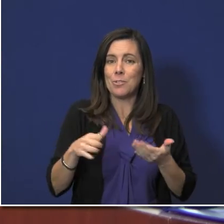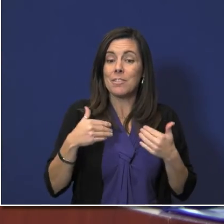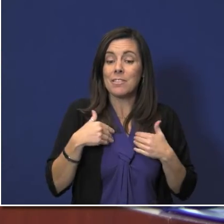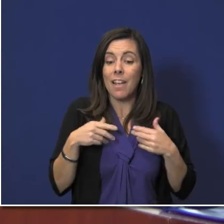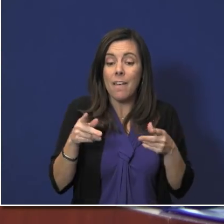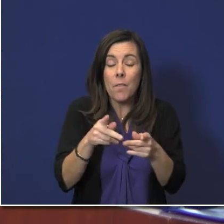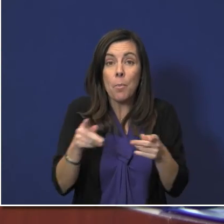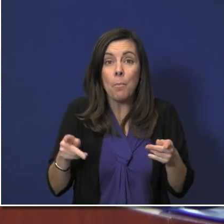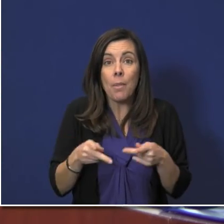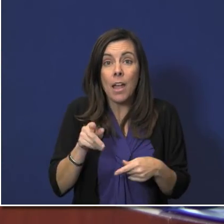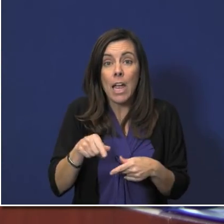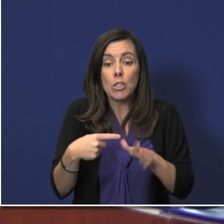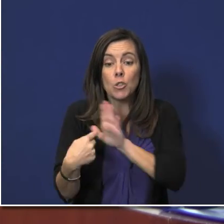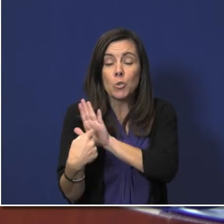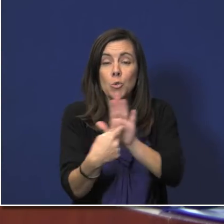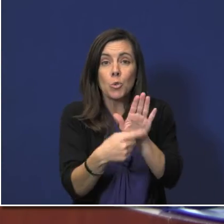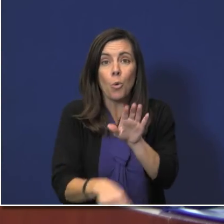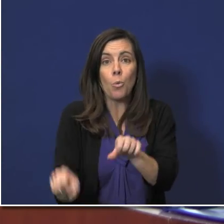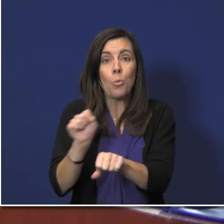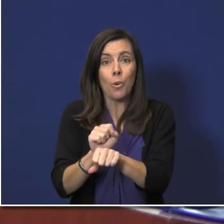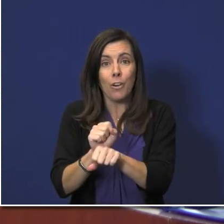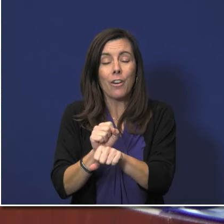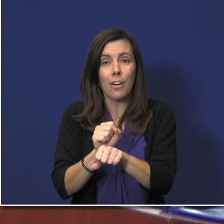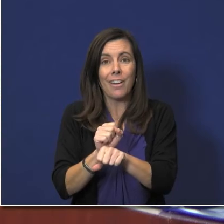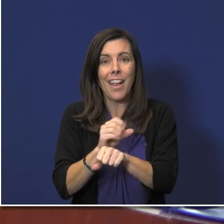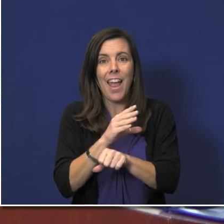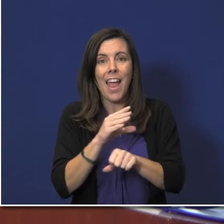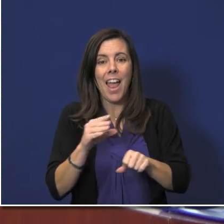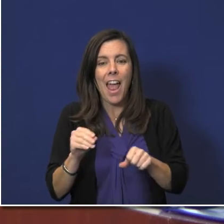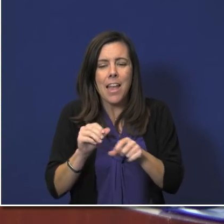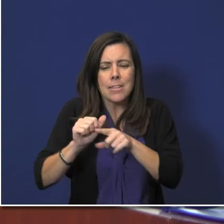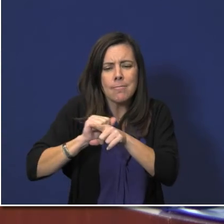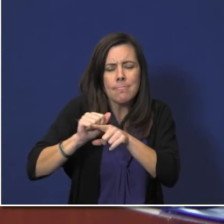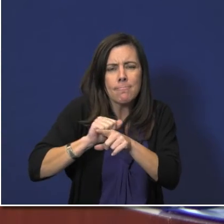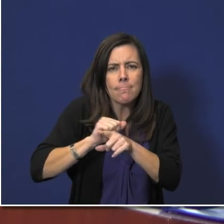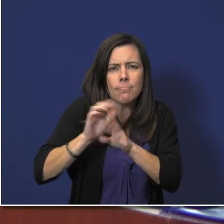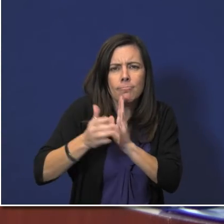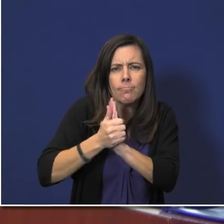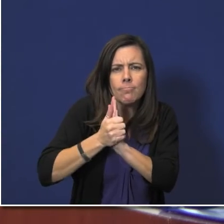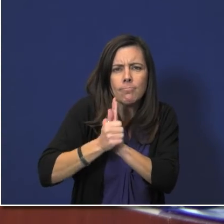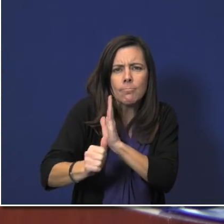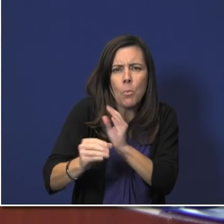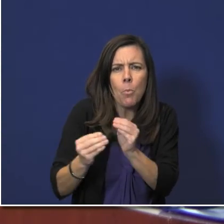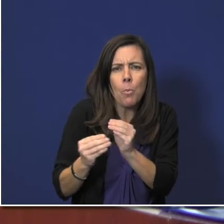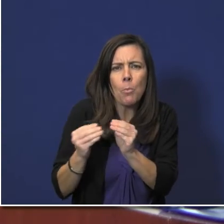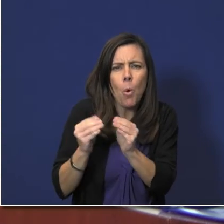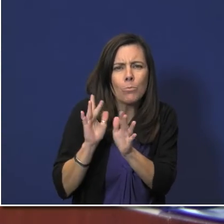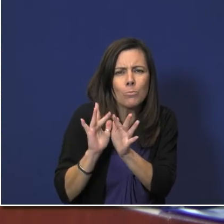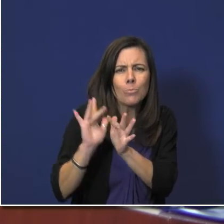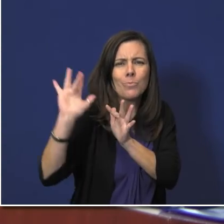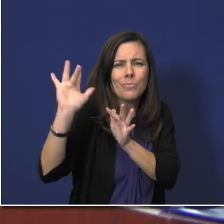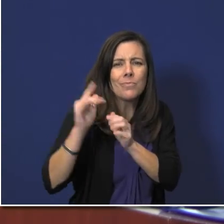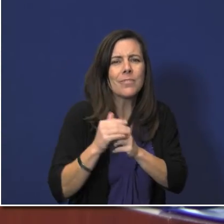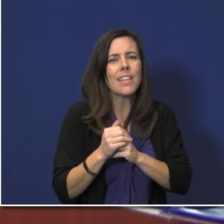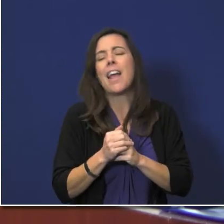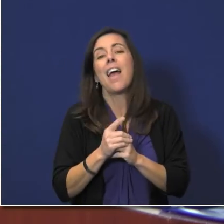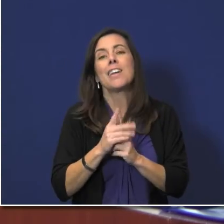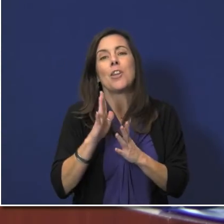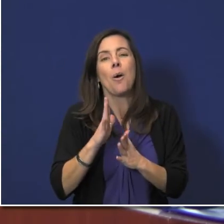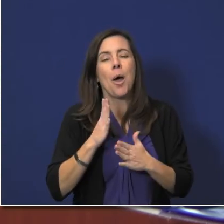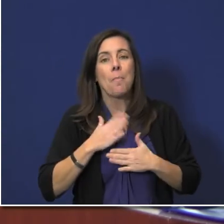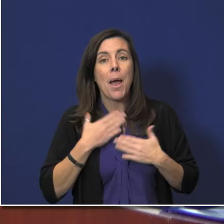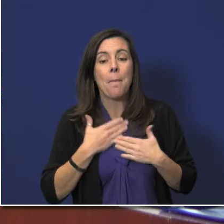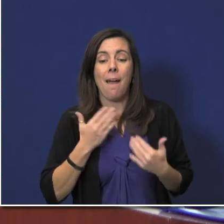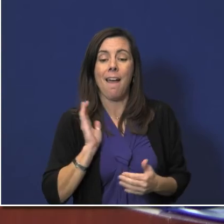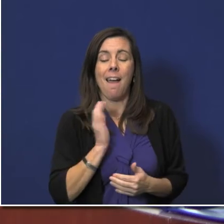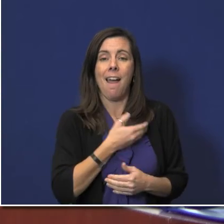this to showcase their work and to hone their craft and to develop those skills. I'm pleased that our